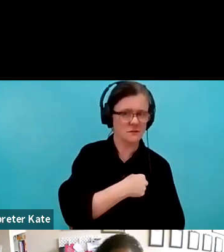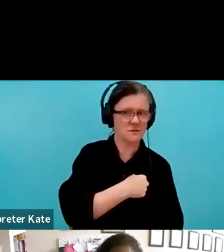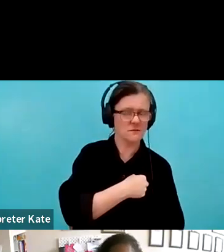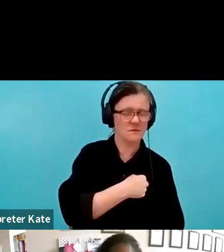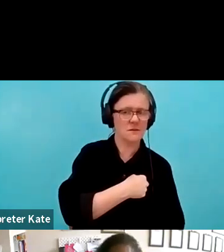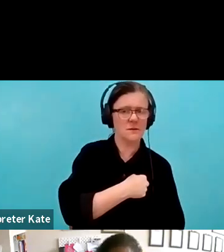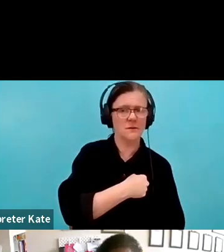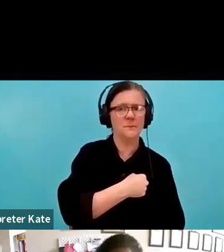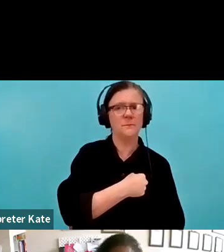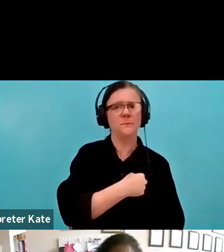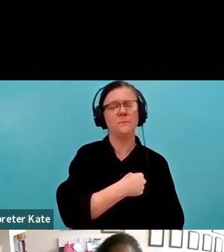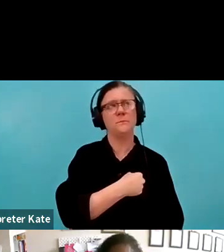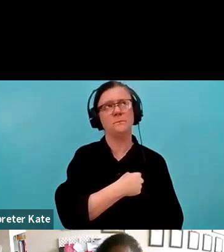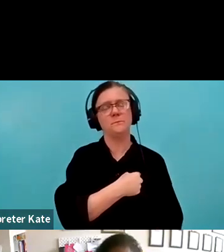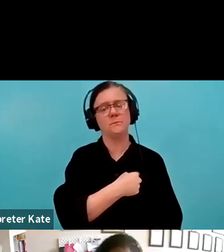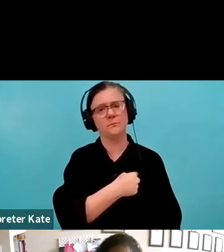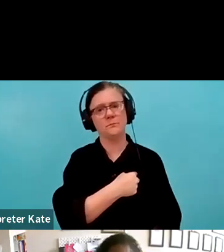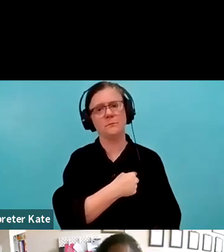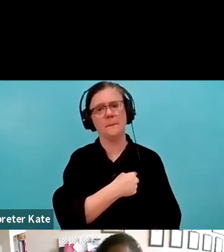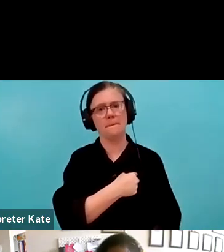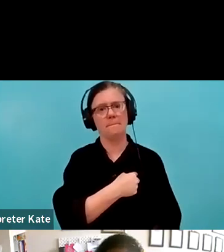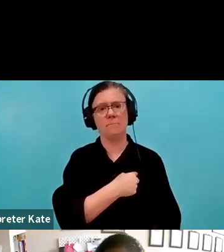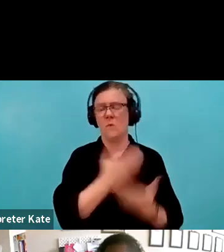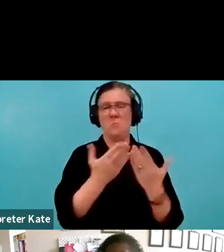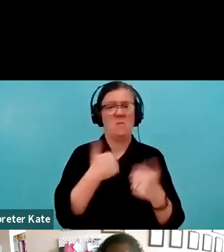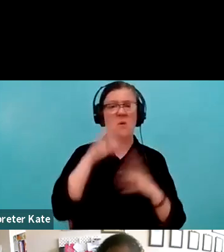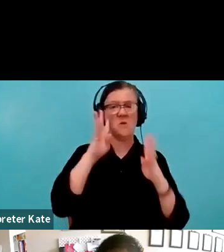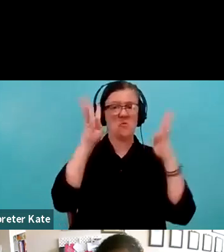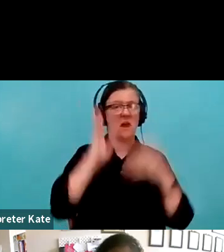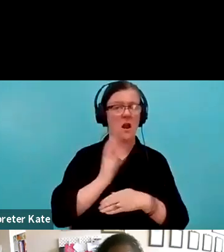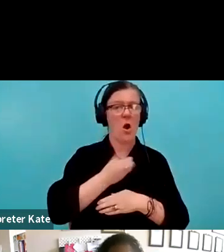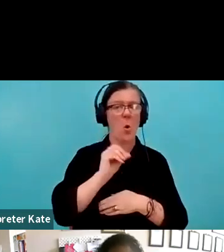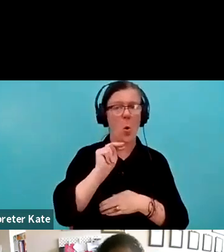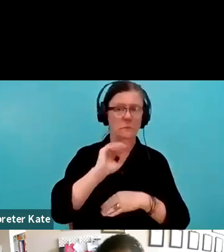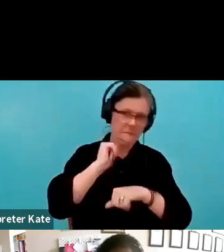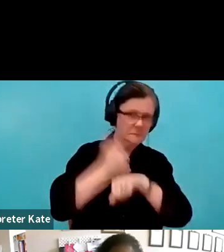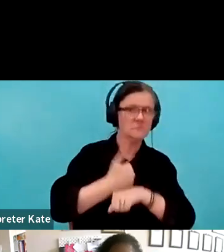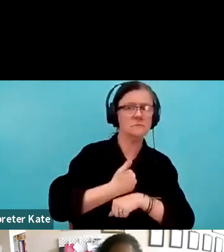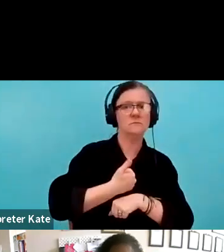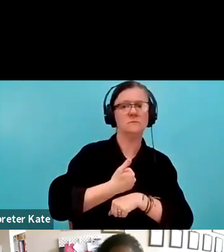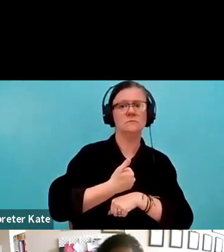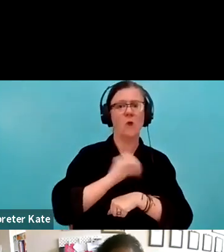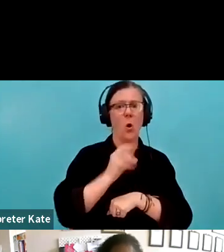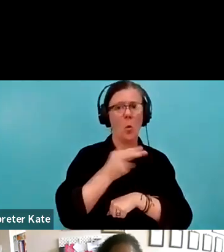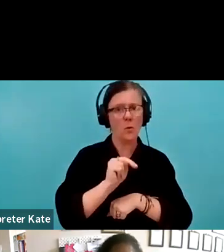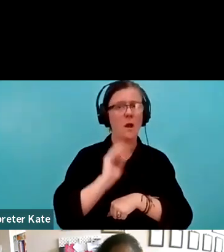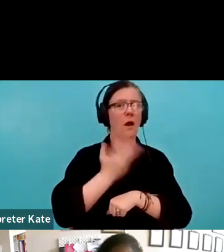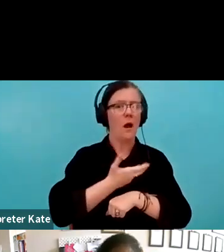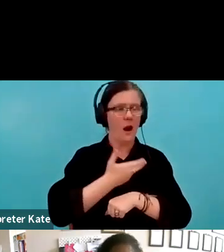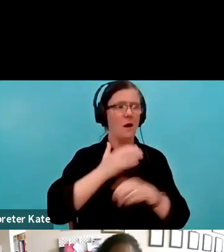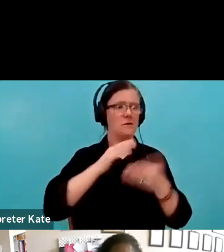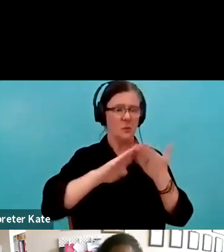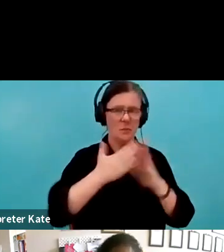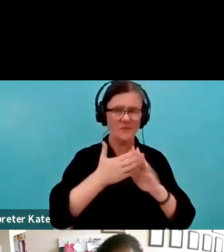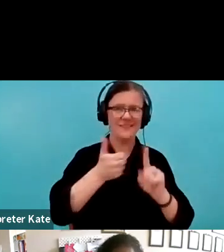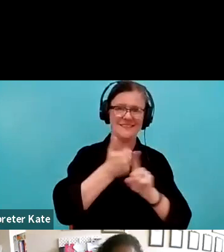I think we can create our own, and help elevate